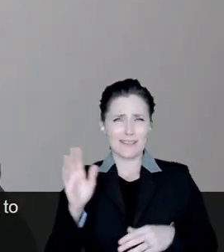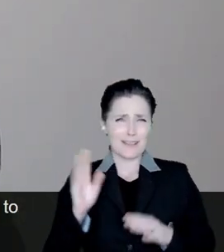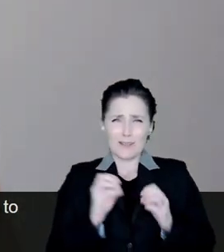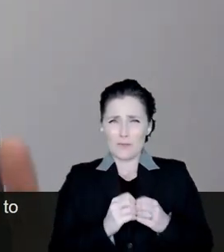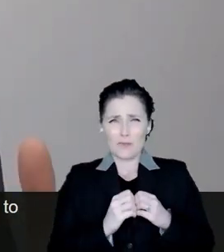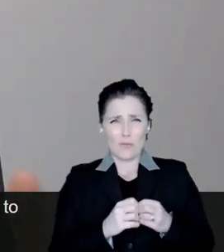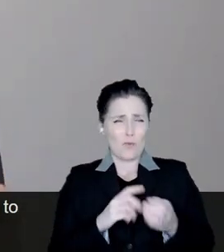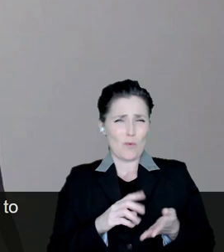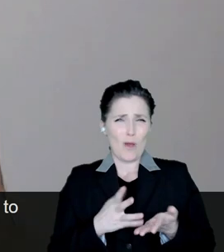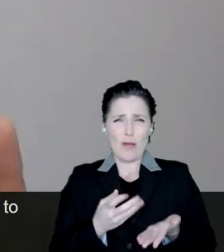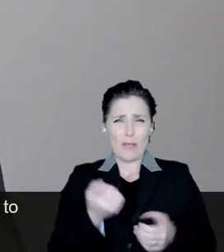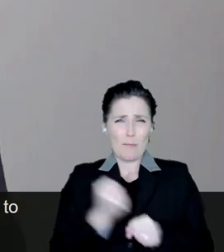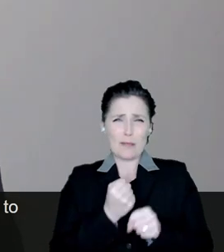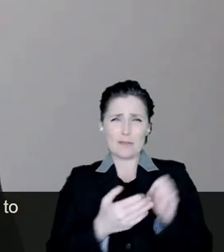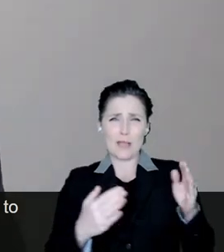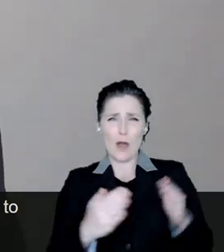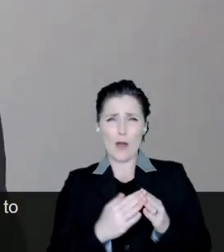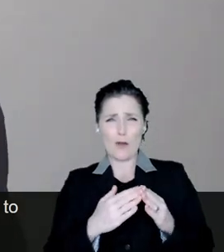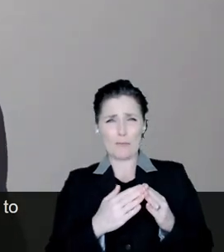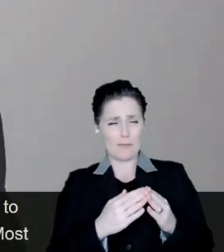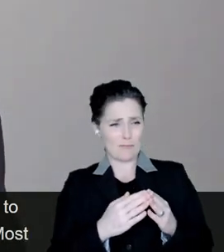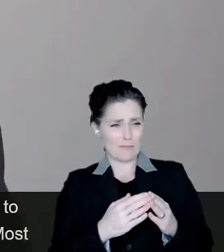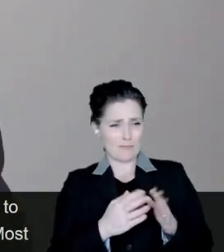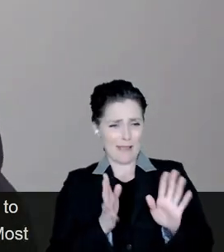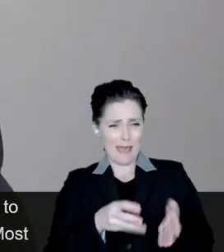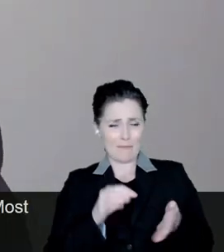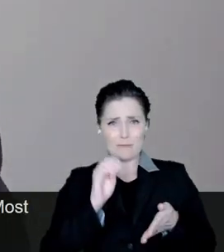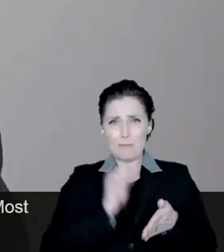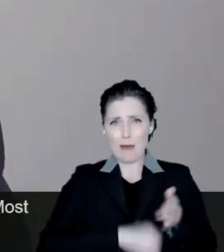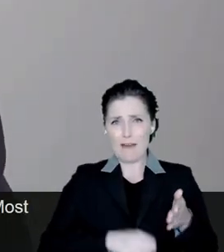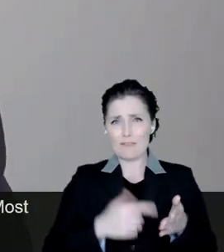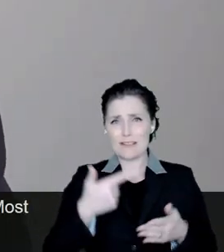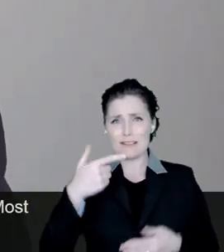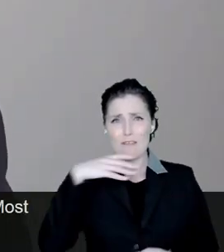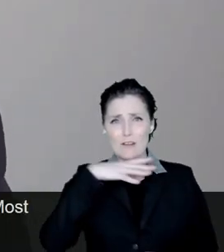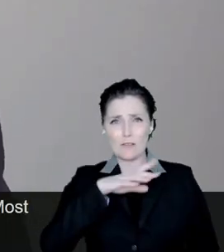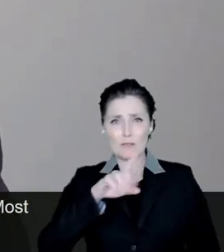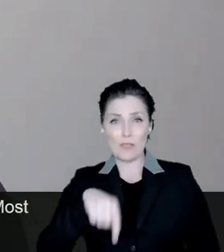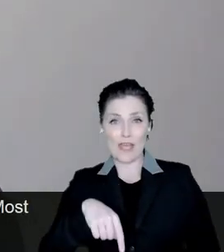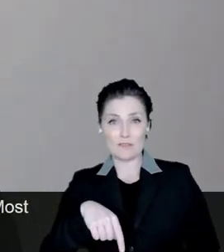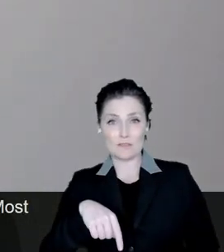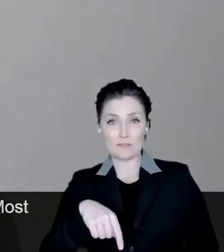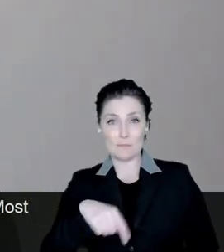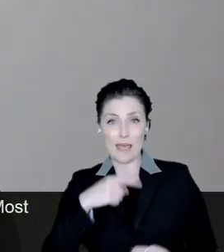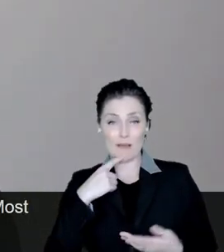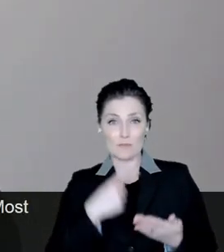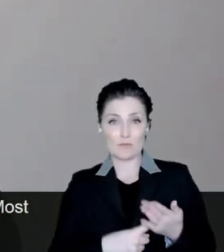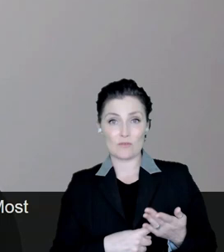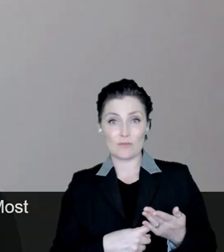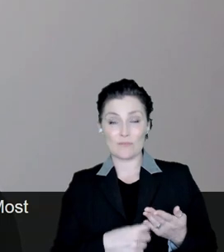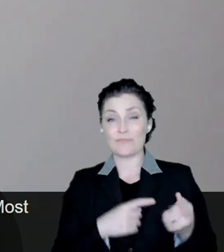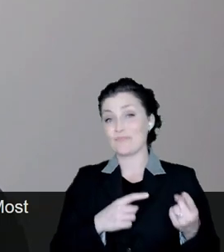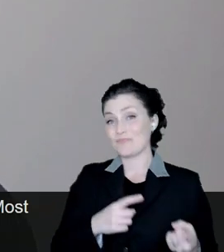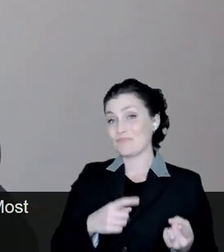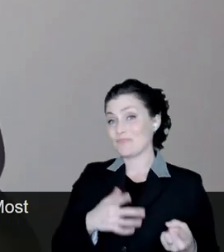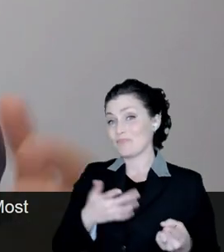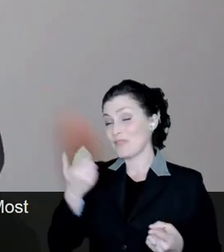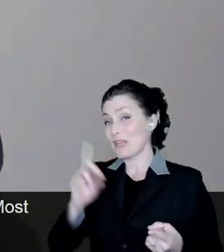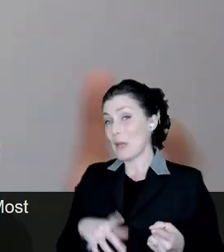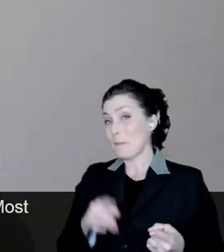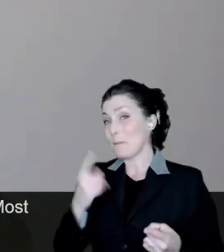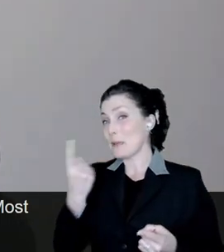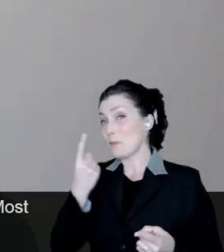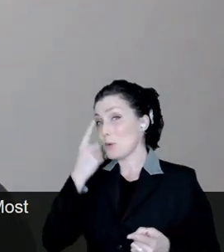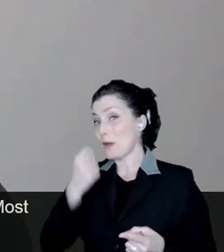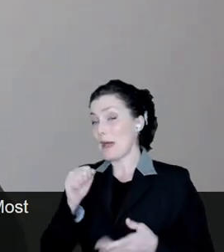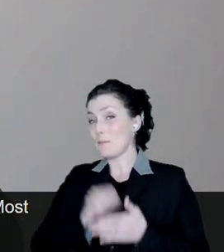families because most young families can't afford them. Who you can afford them is Russian oligarchs using them as gold bricks in our city and using